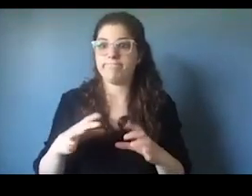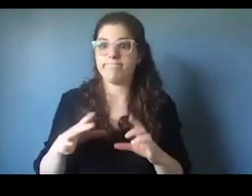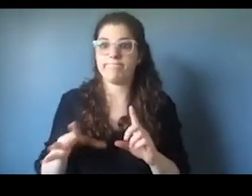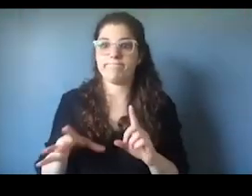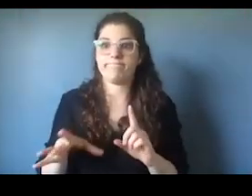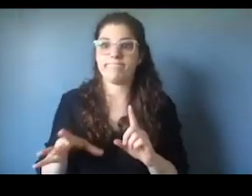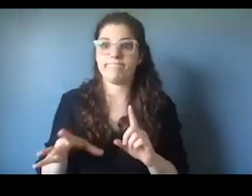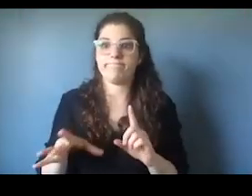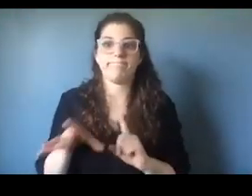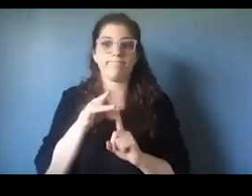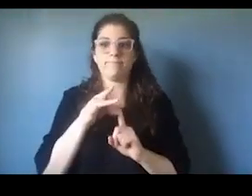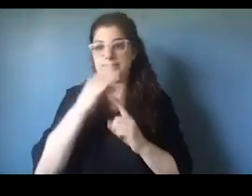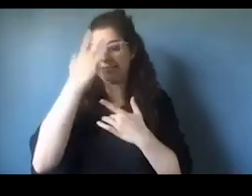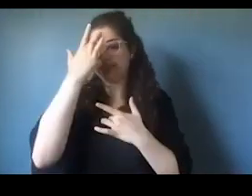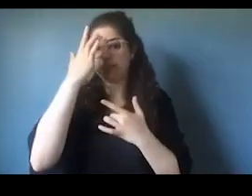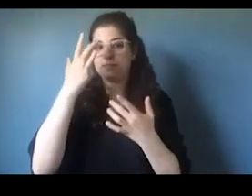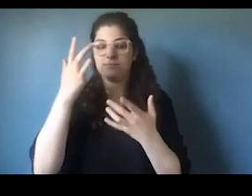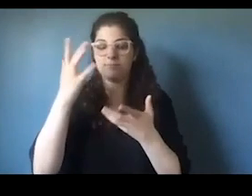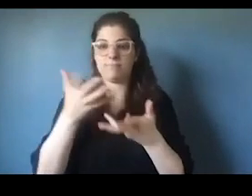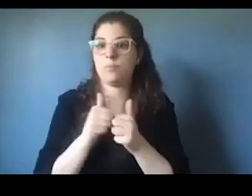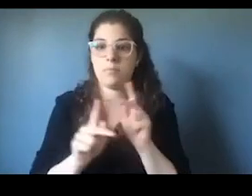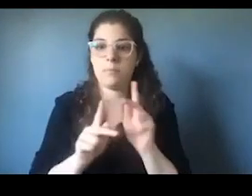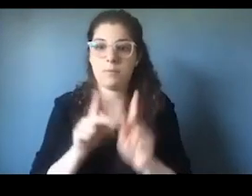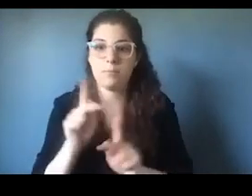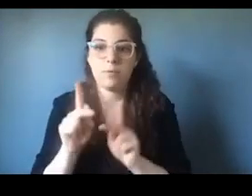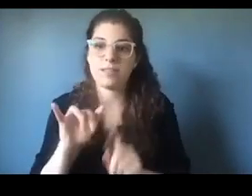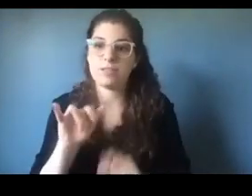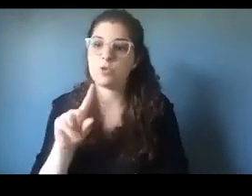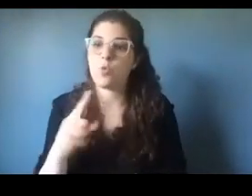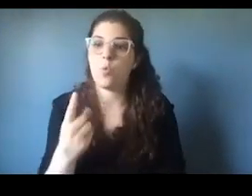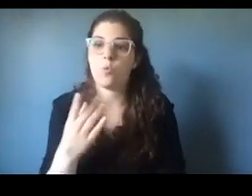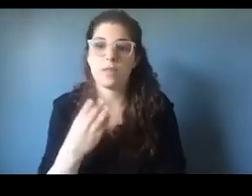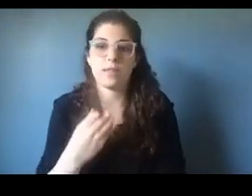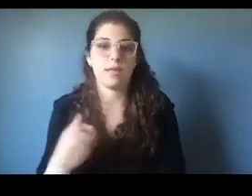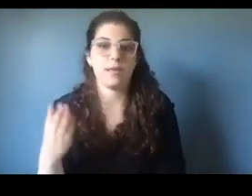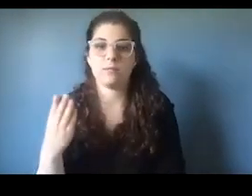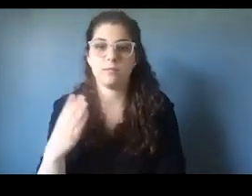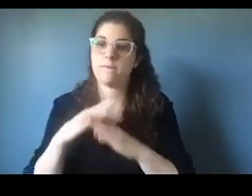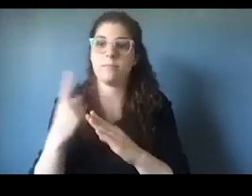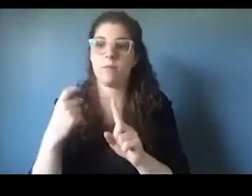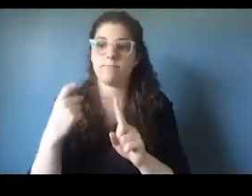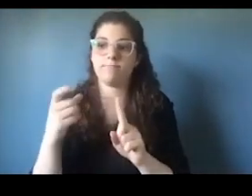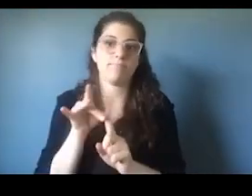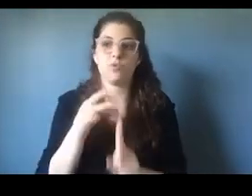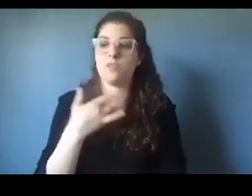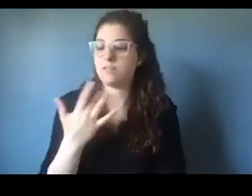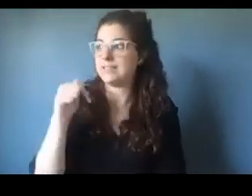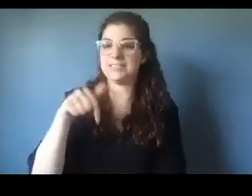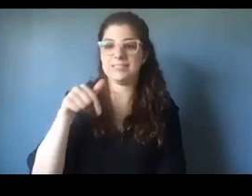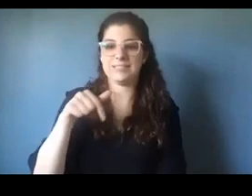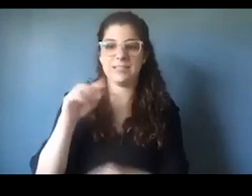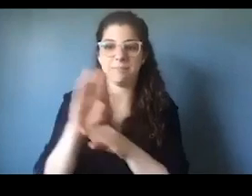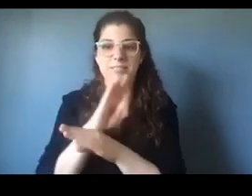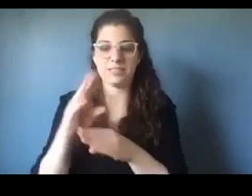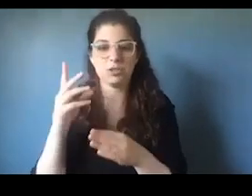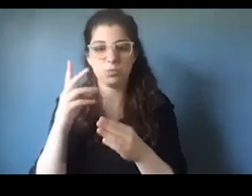with people is really the only thing preventing something from coming back. You kind of get a sense that in this industry, at least, we do see a